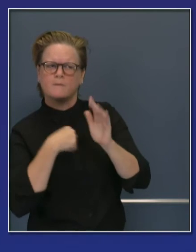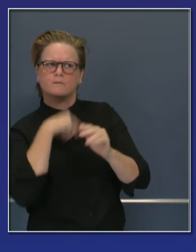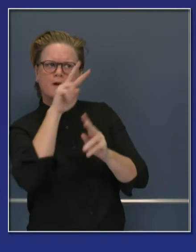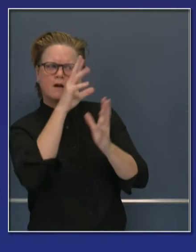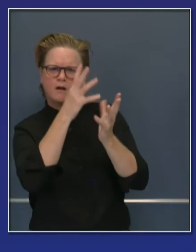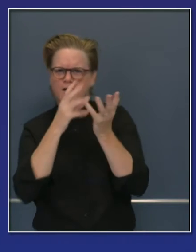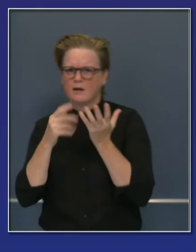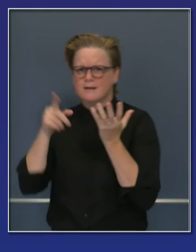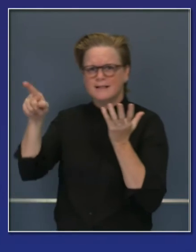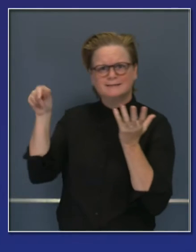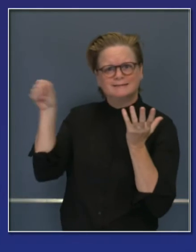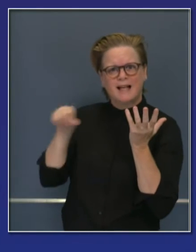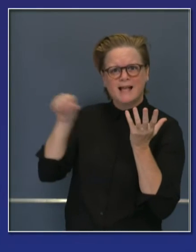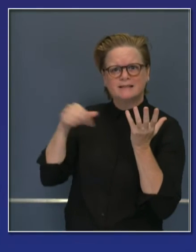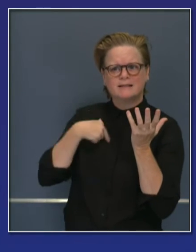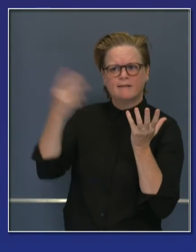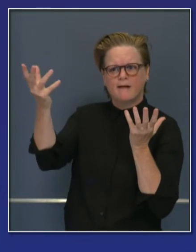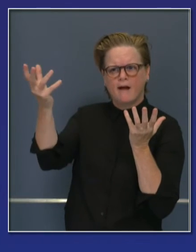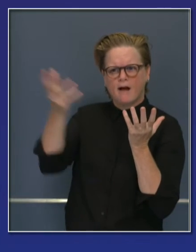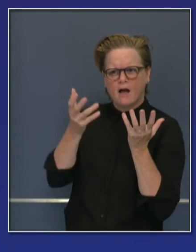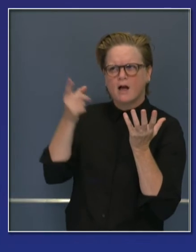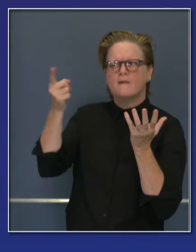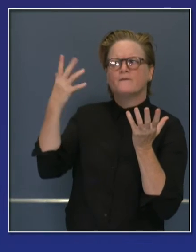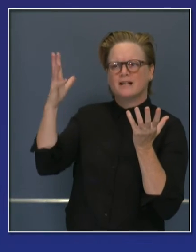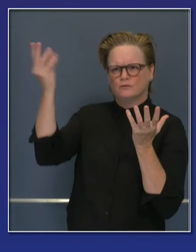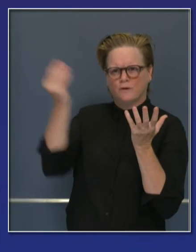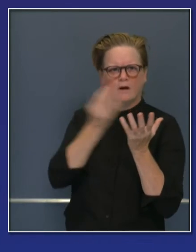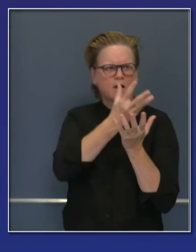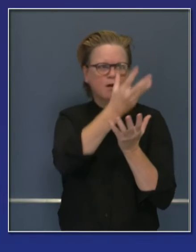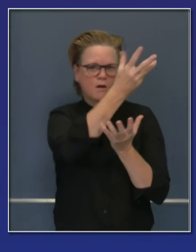informed by world's experts, not